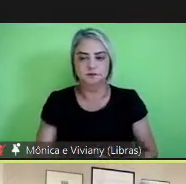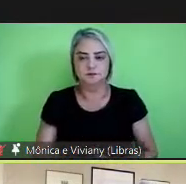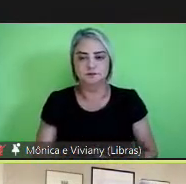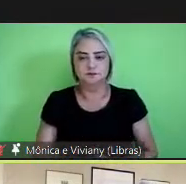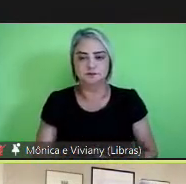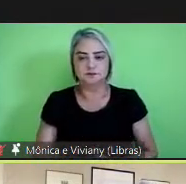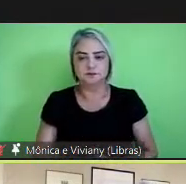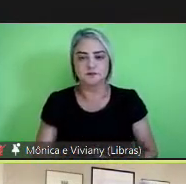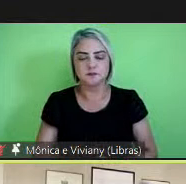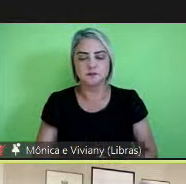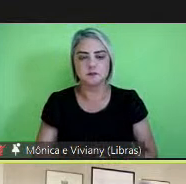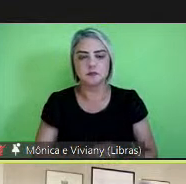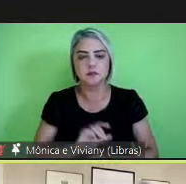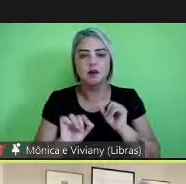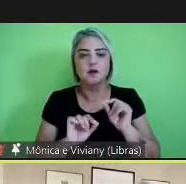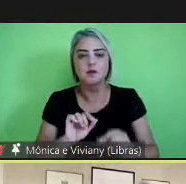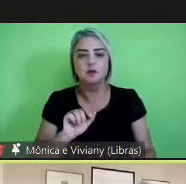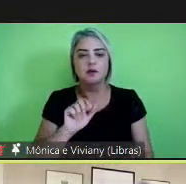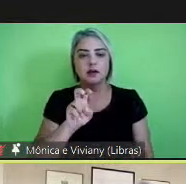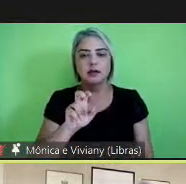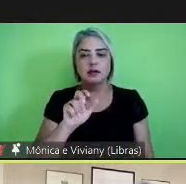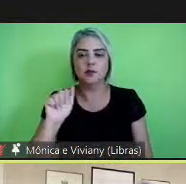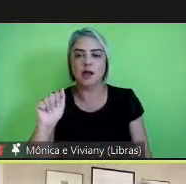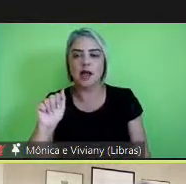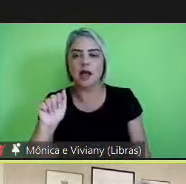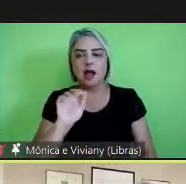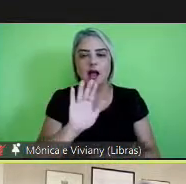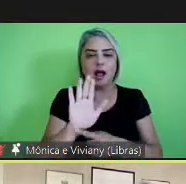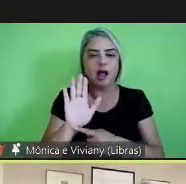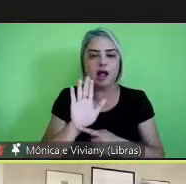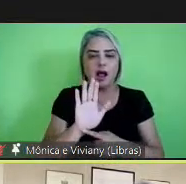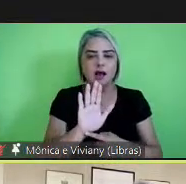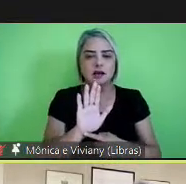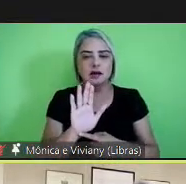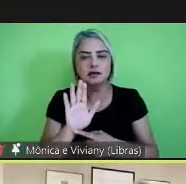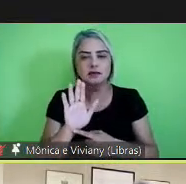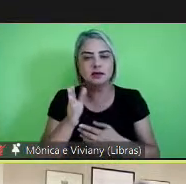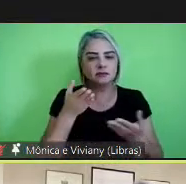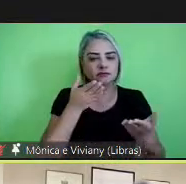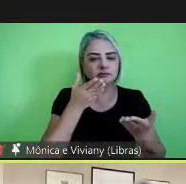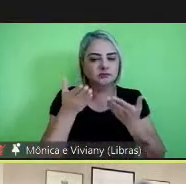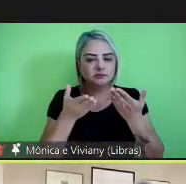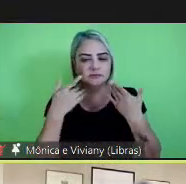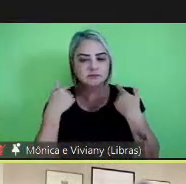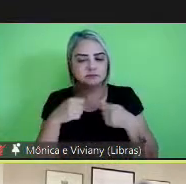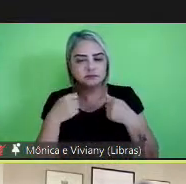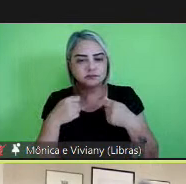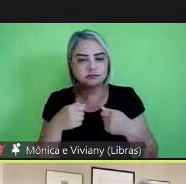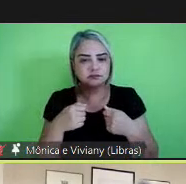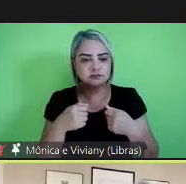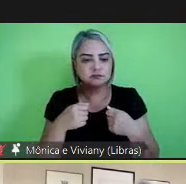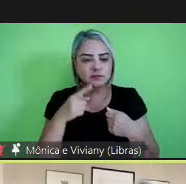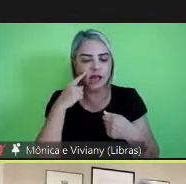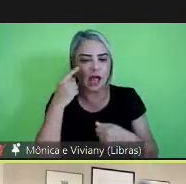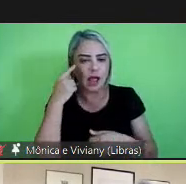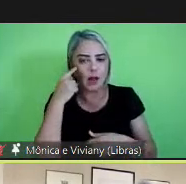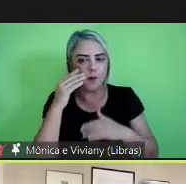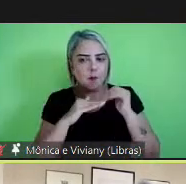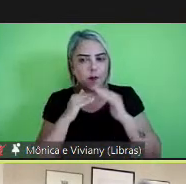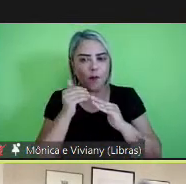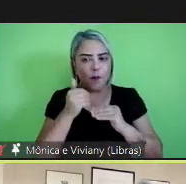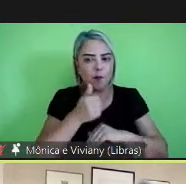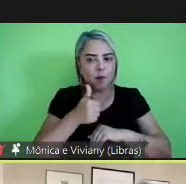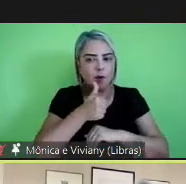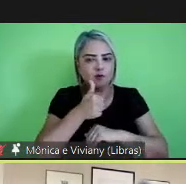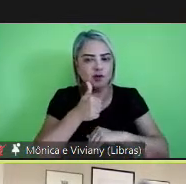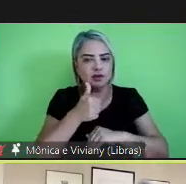is assist. And this is where the provider helps the patient find credible and evidence-based resources. And there's some evidence